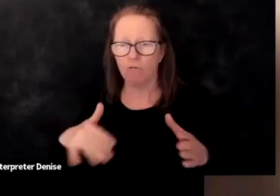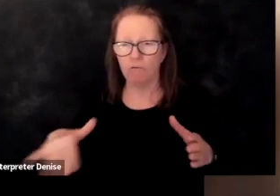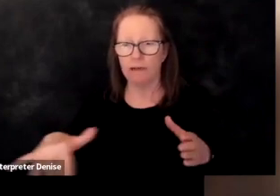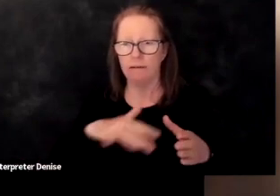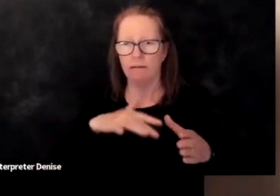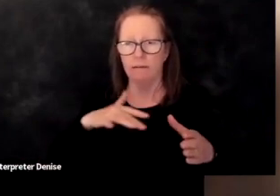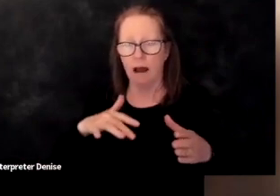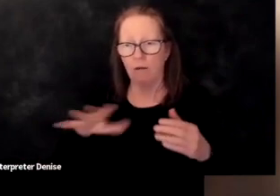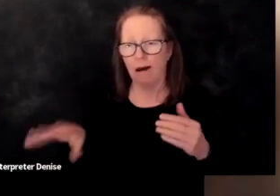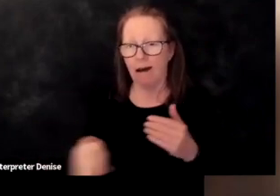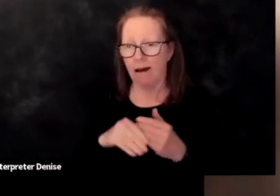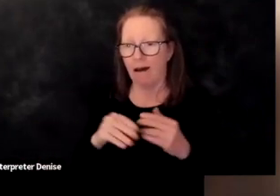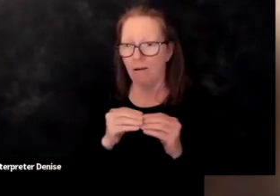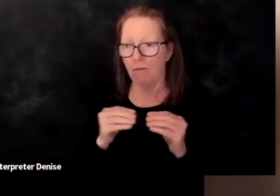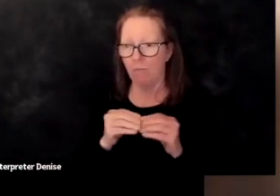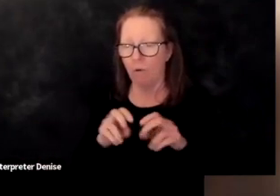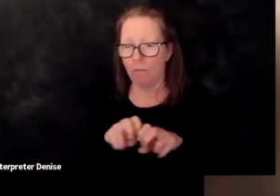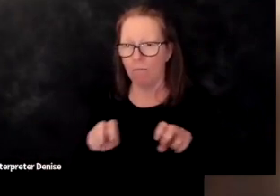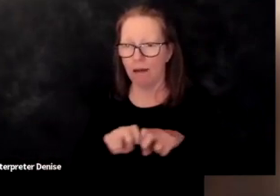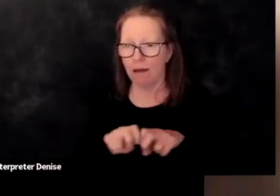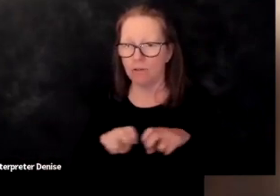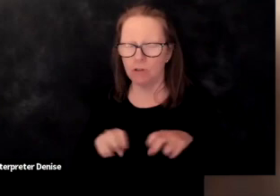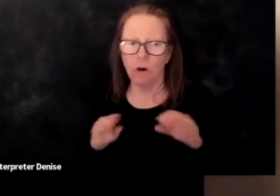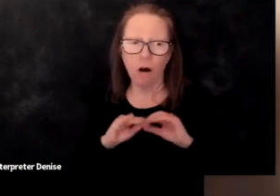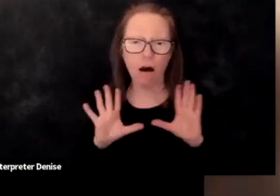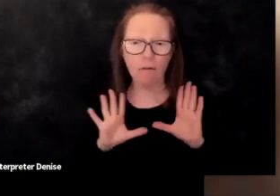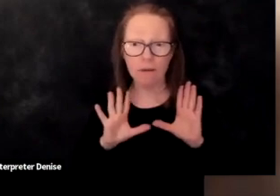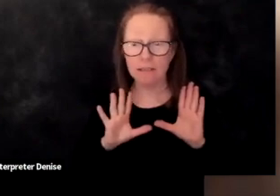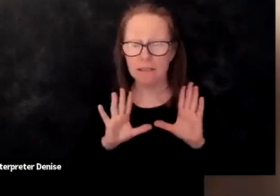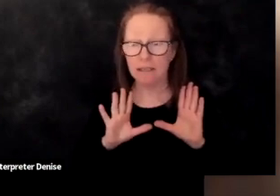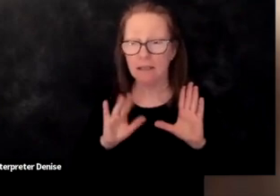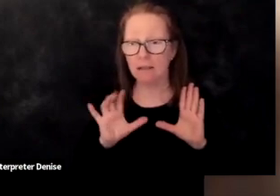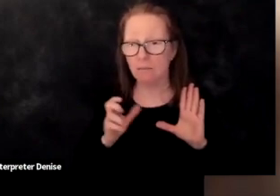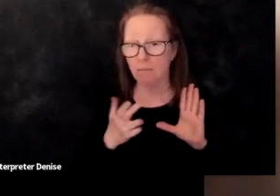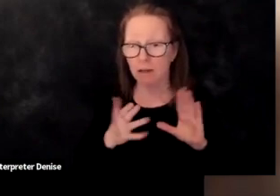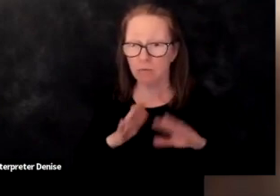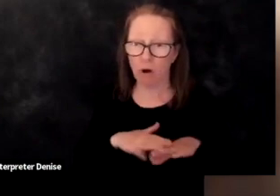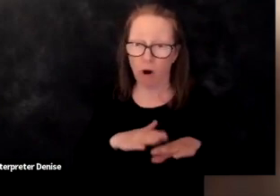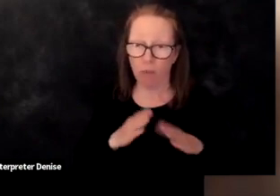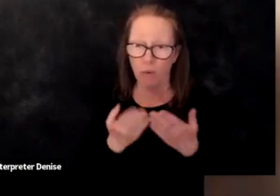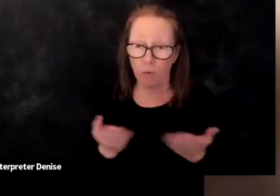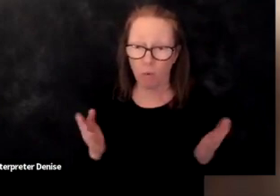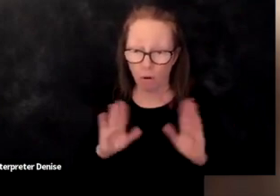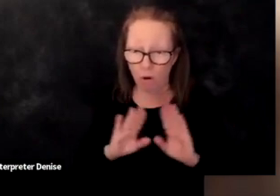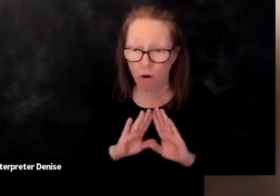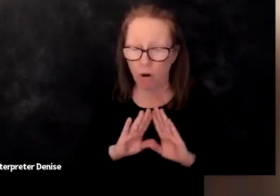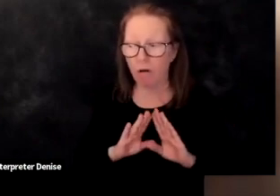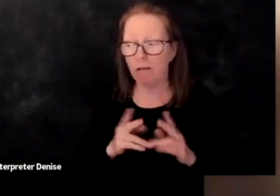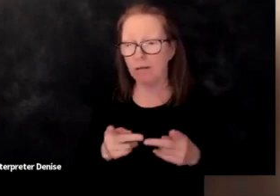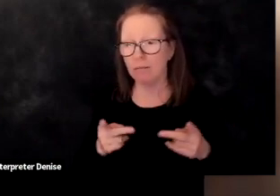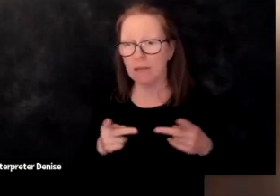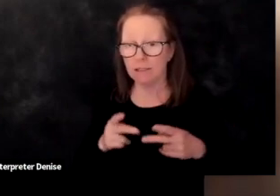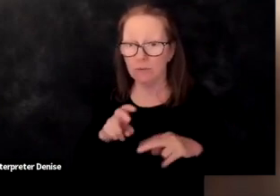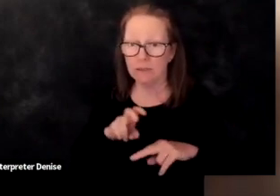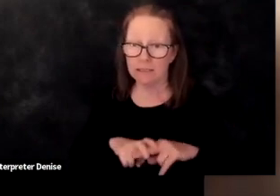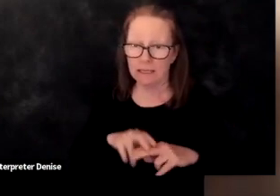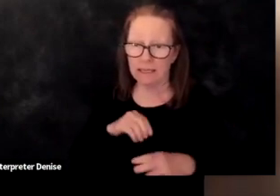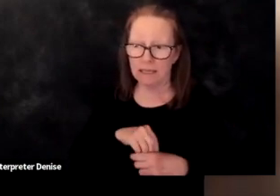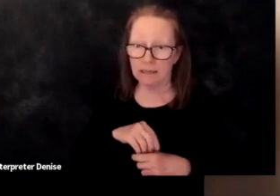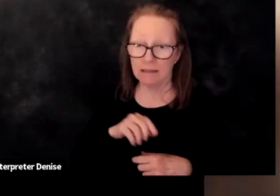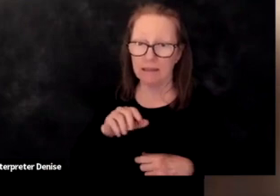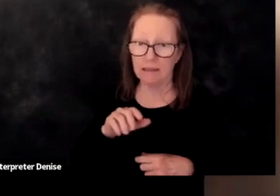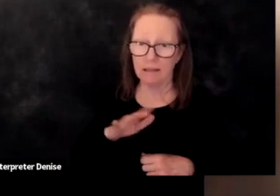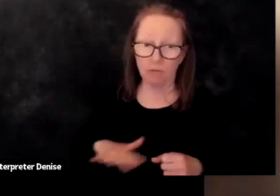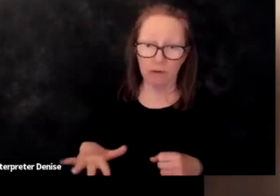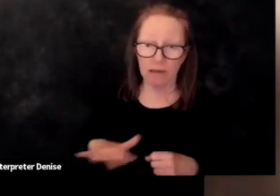So obviously the benches would align along the wall, be a place for people to sit inside the arena while their kids are